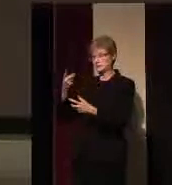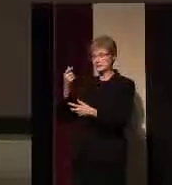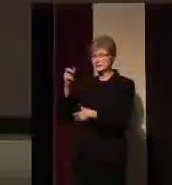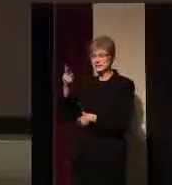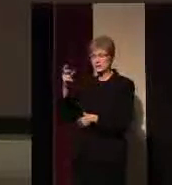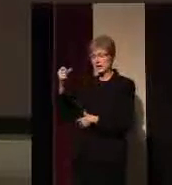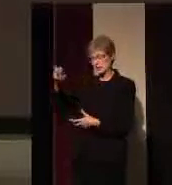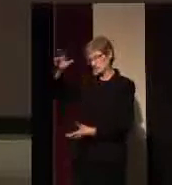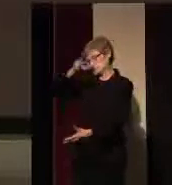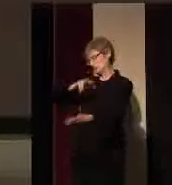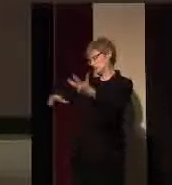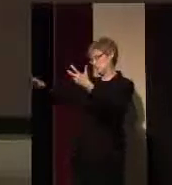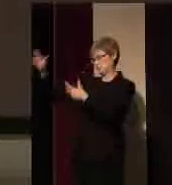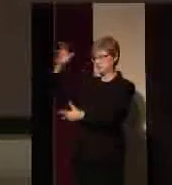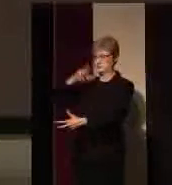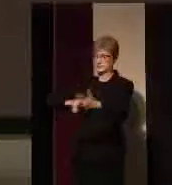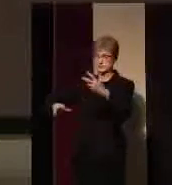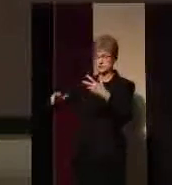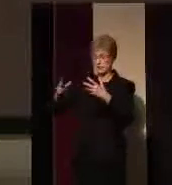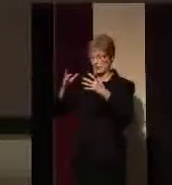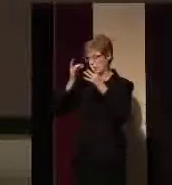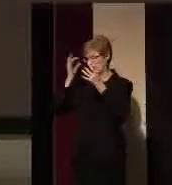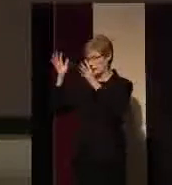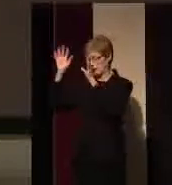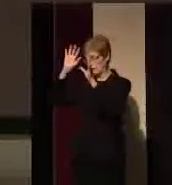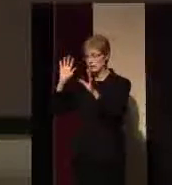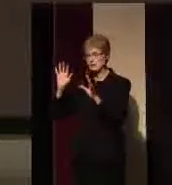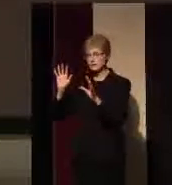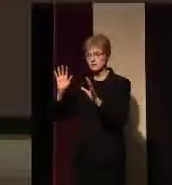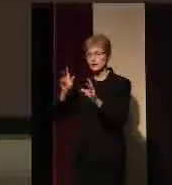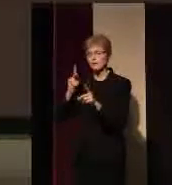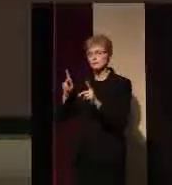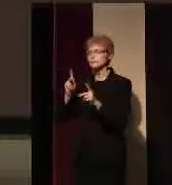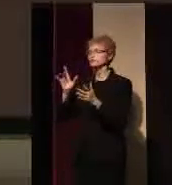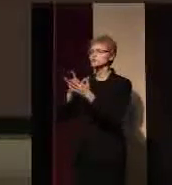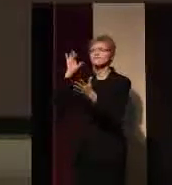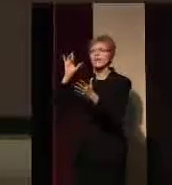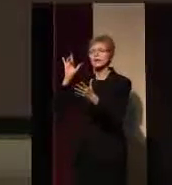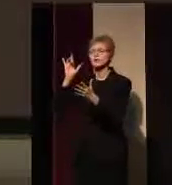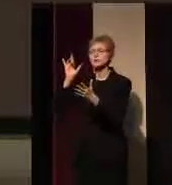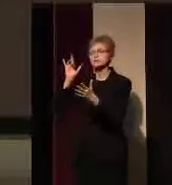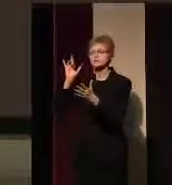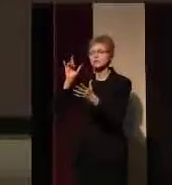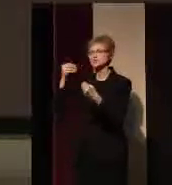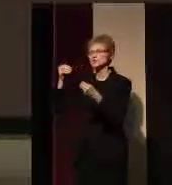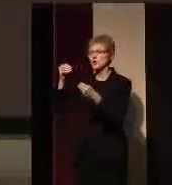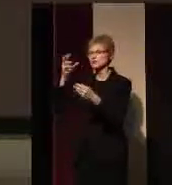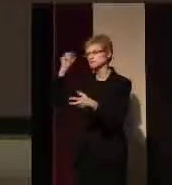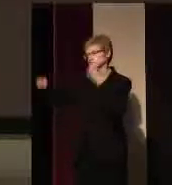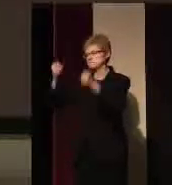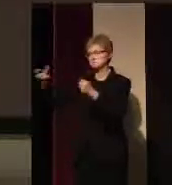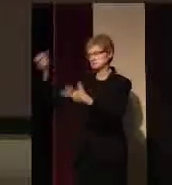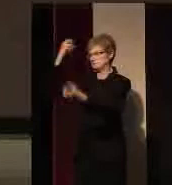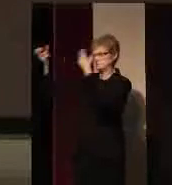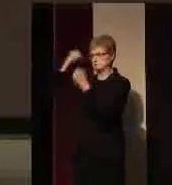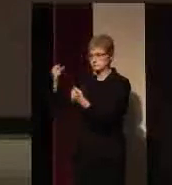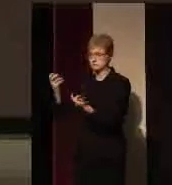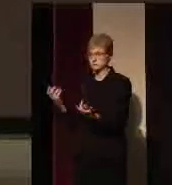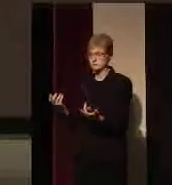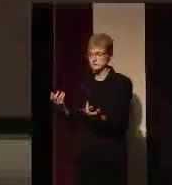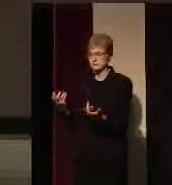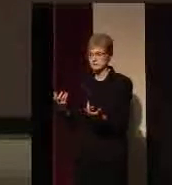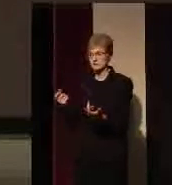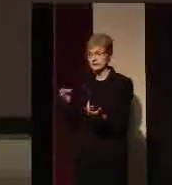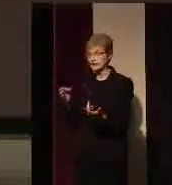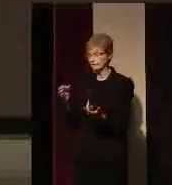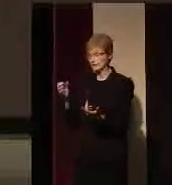all this cloud in the air and all this pandemonium, people took advantage of it. Mm-hmm. People took advantage of it. If you start clouding up